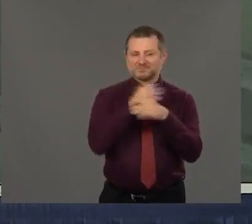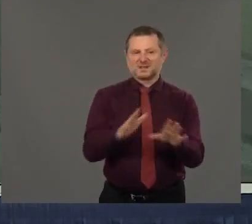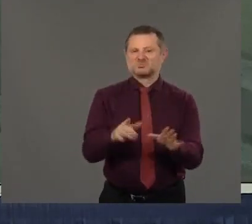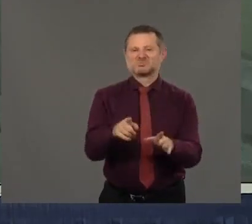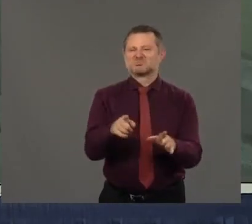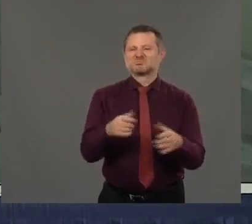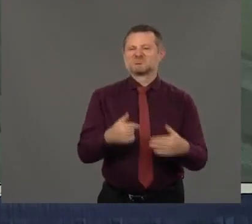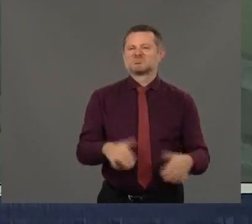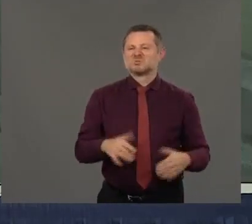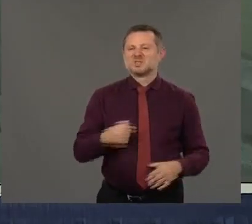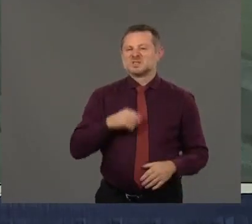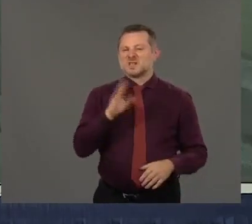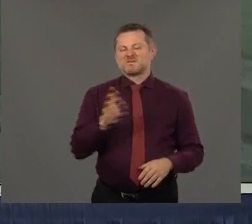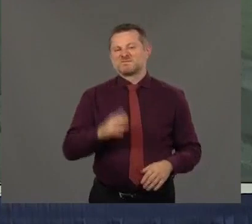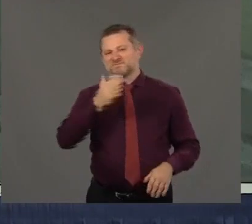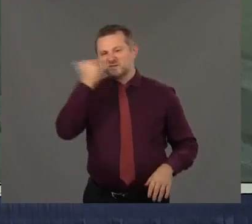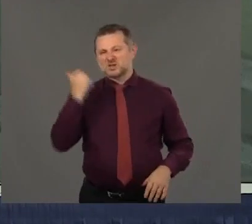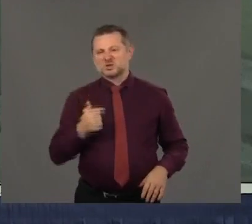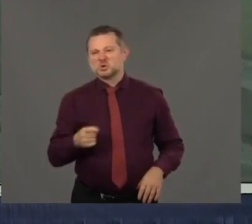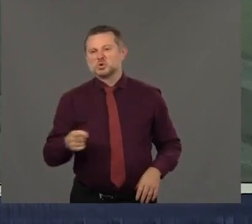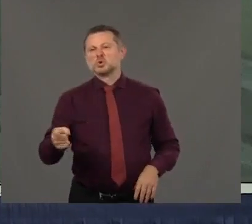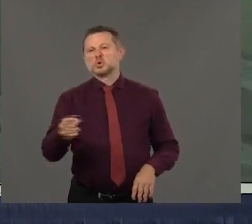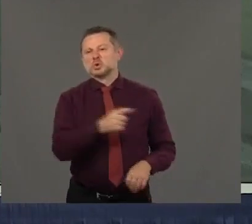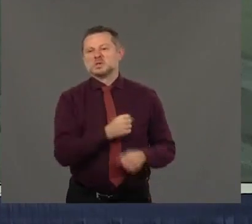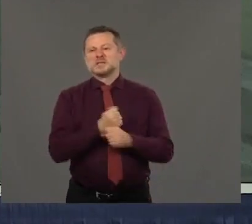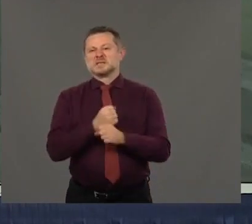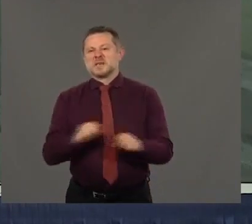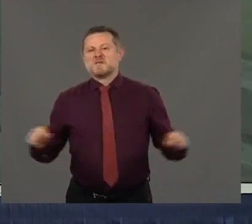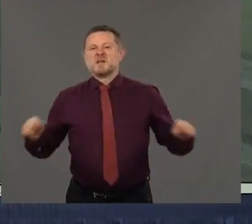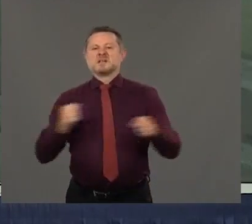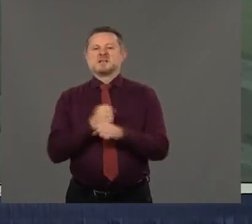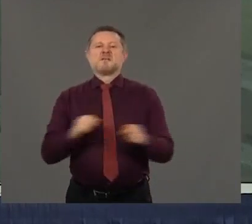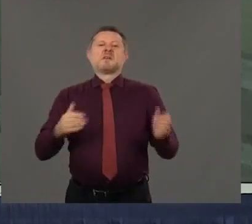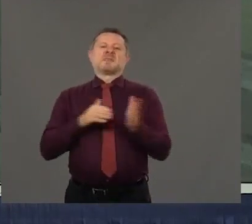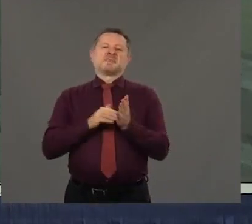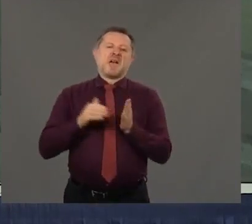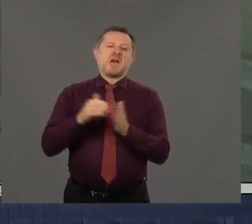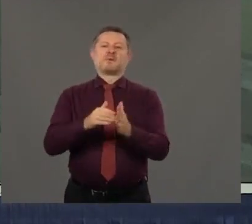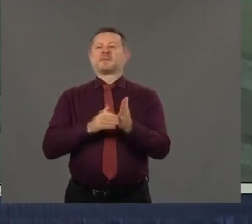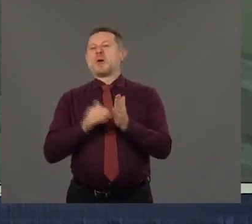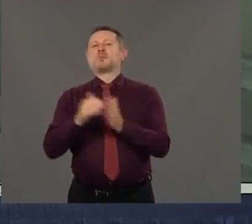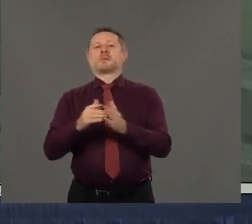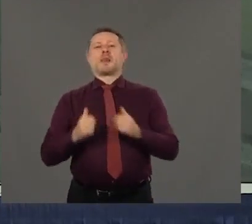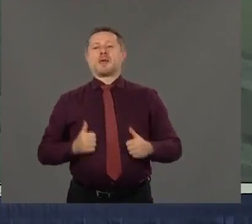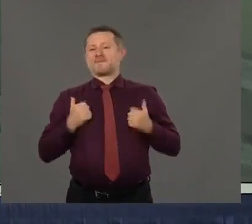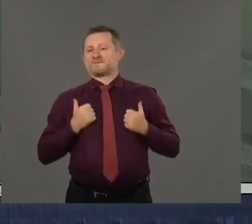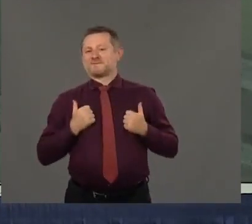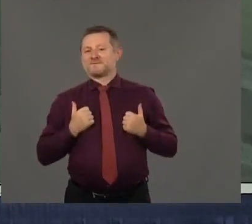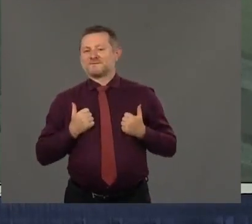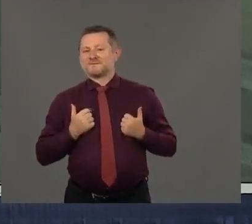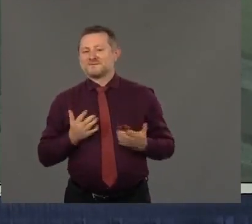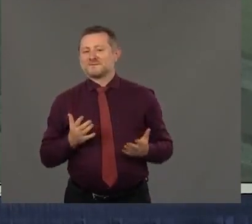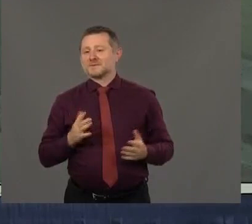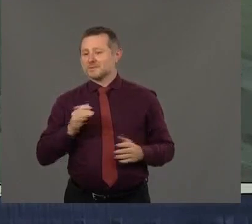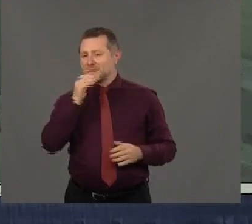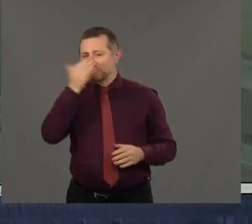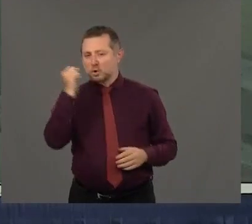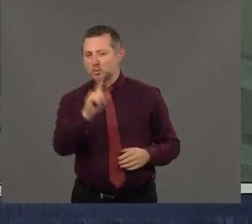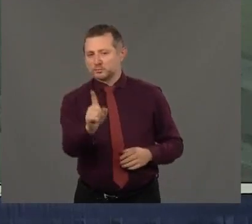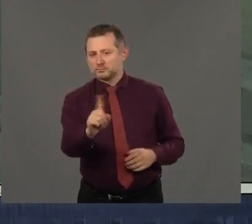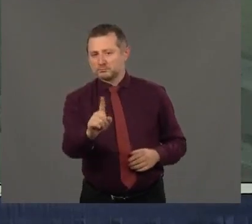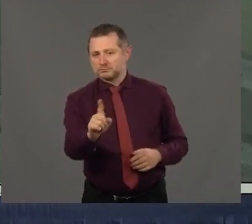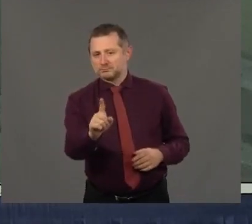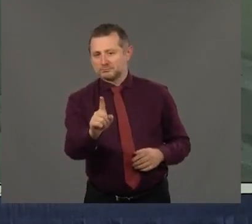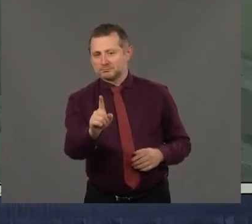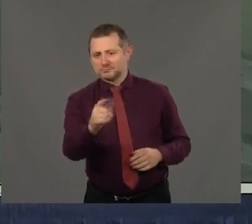Literally saved tens of thousands of lives. Remember what we did, and we don't want to go back